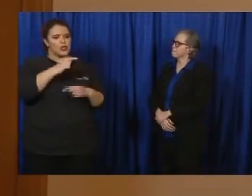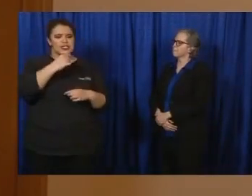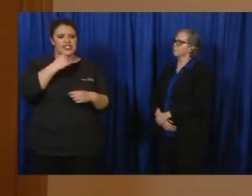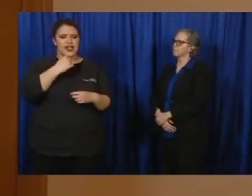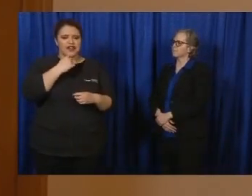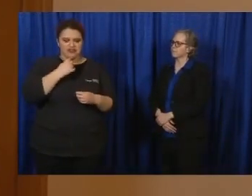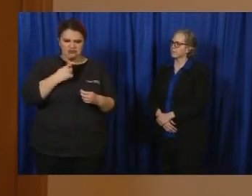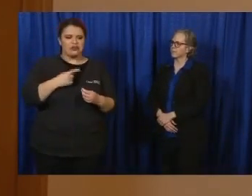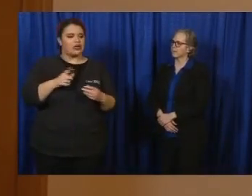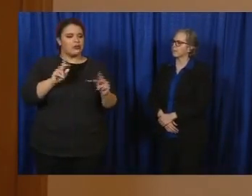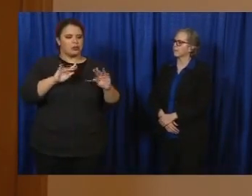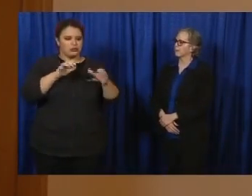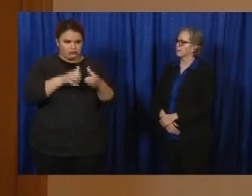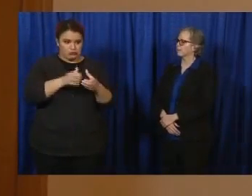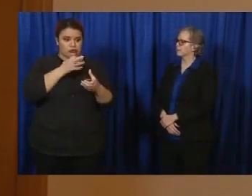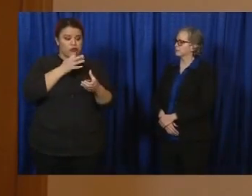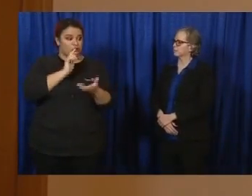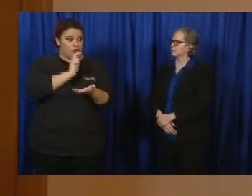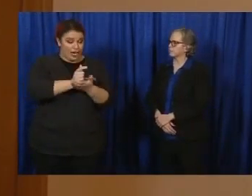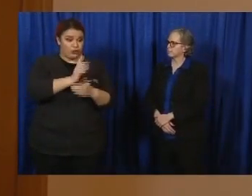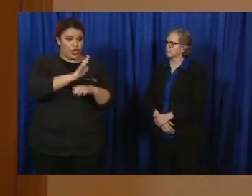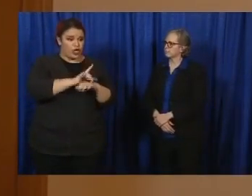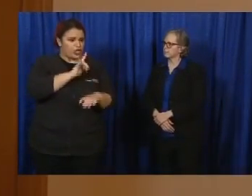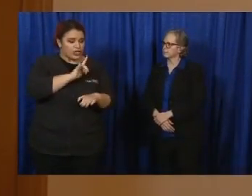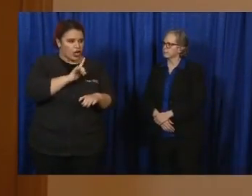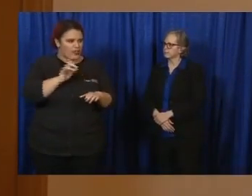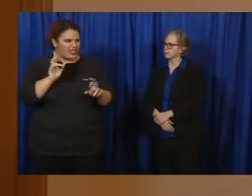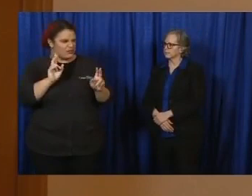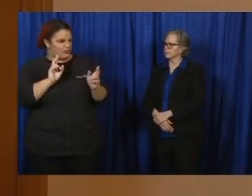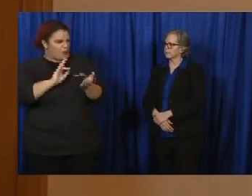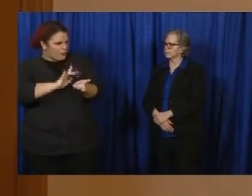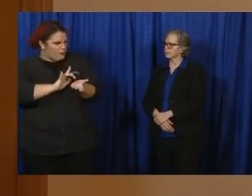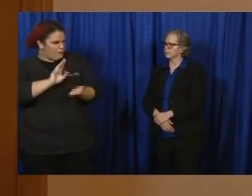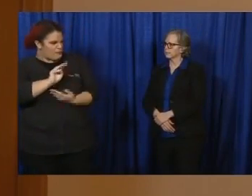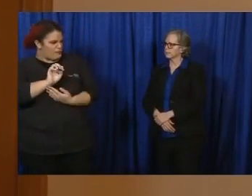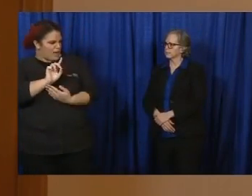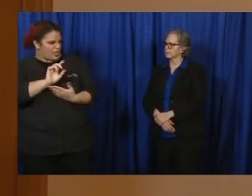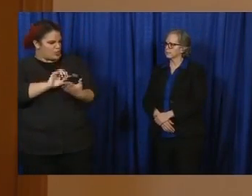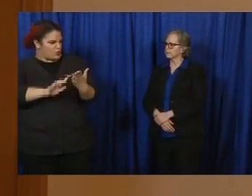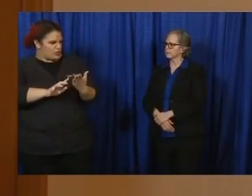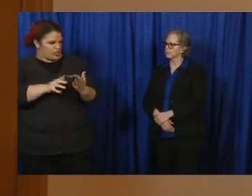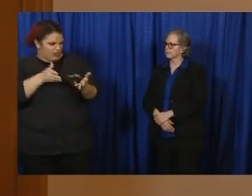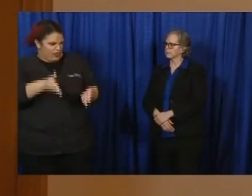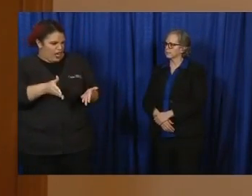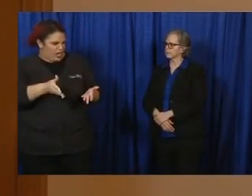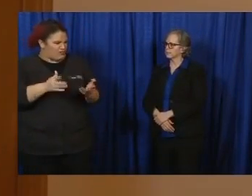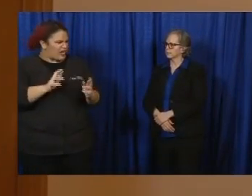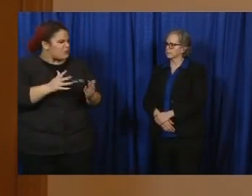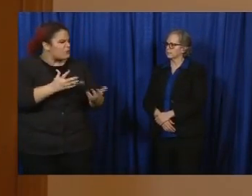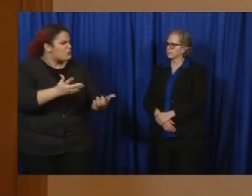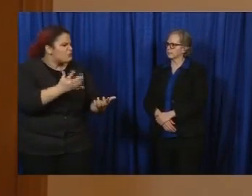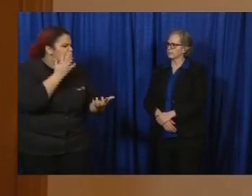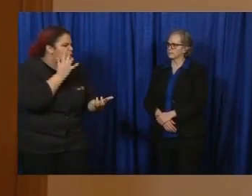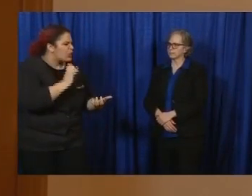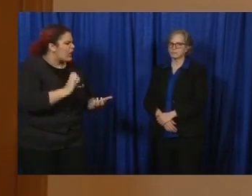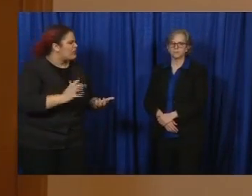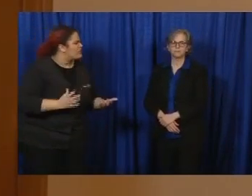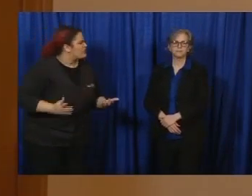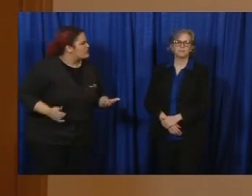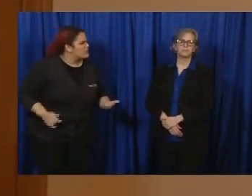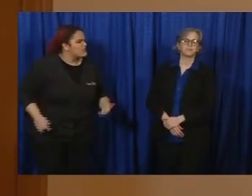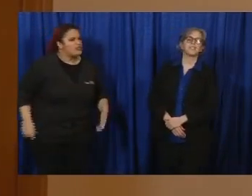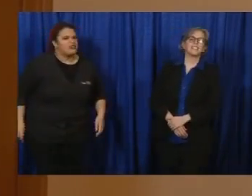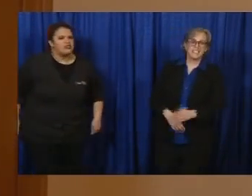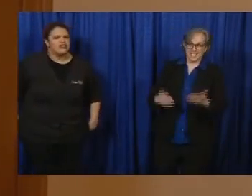in these hospitals? Yeah, medical students typically, you do some first year classes, but then you spend a lot of your